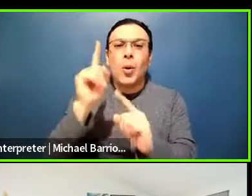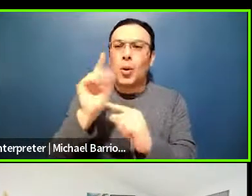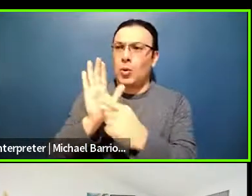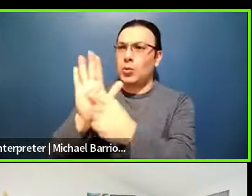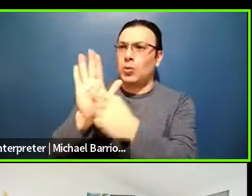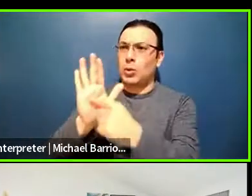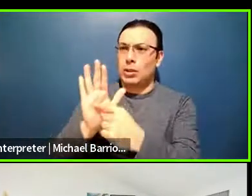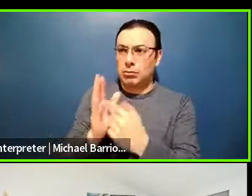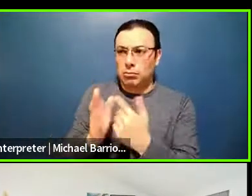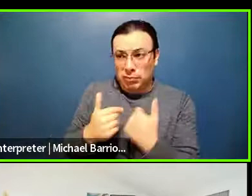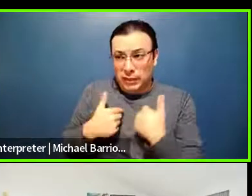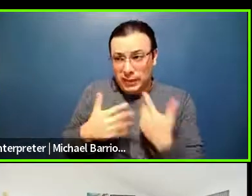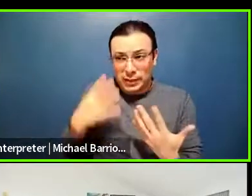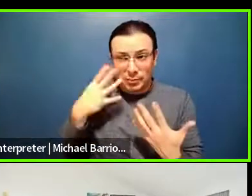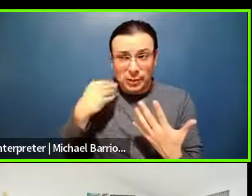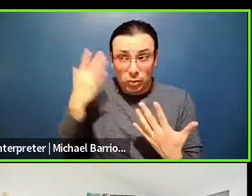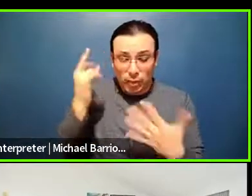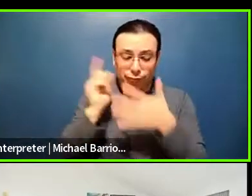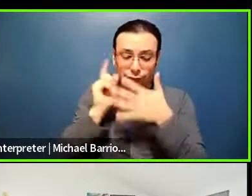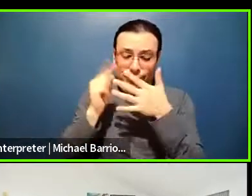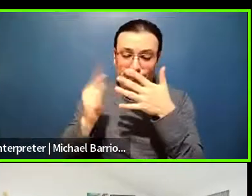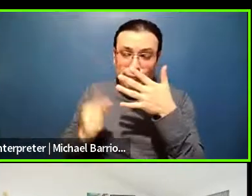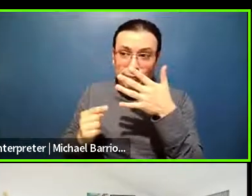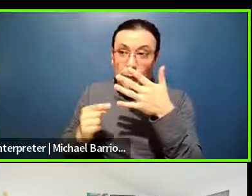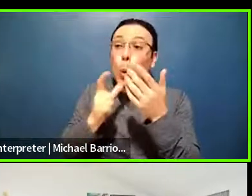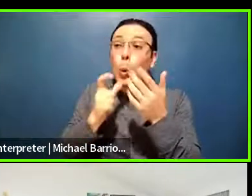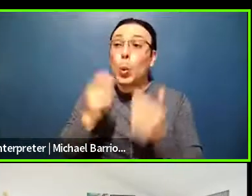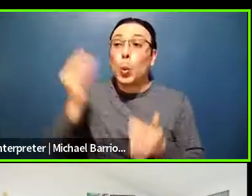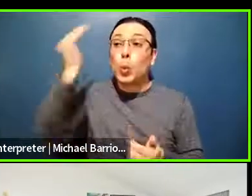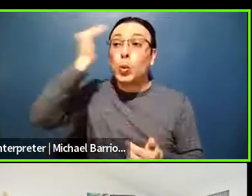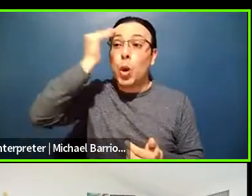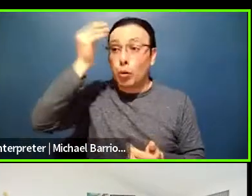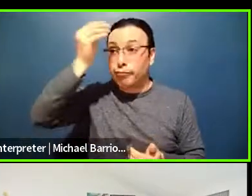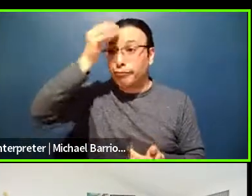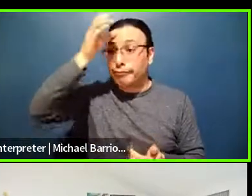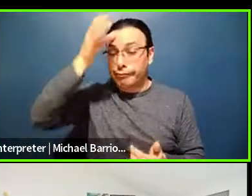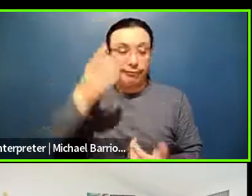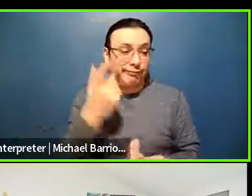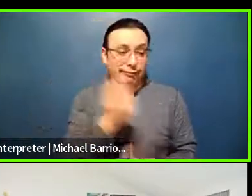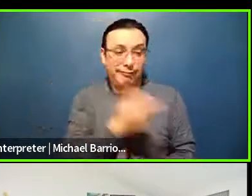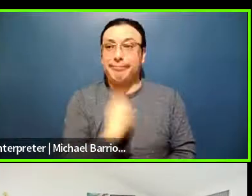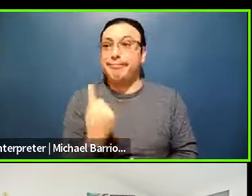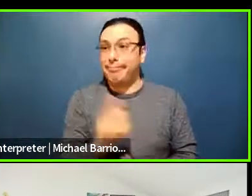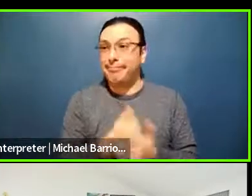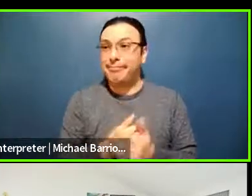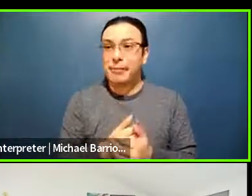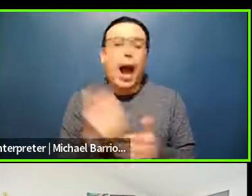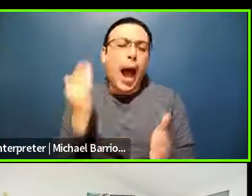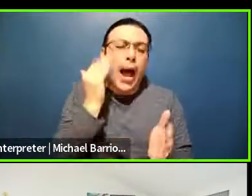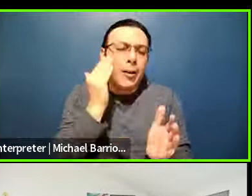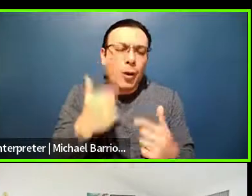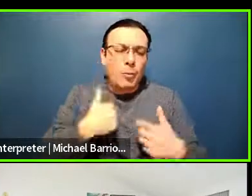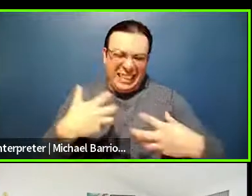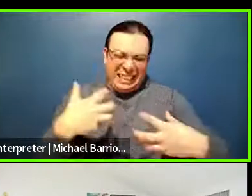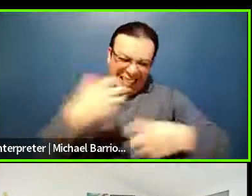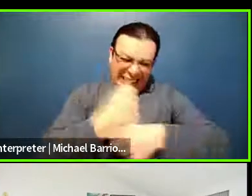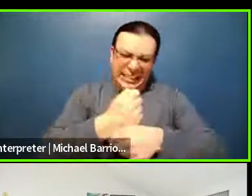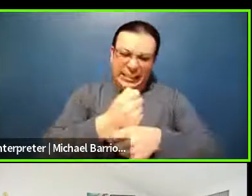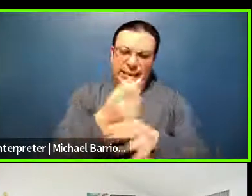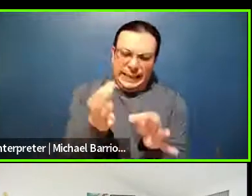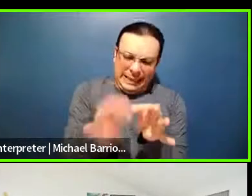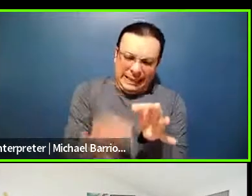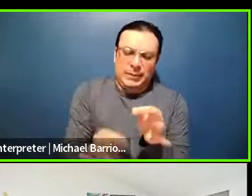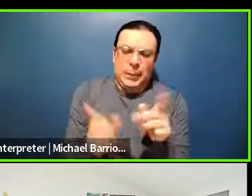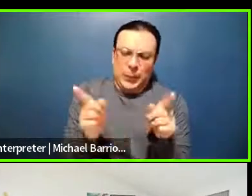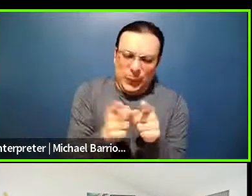the experts here. And I know that that's way oversimplified, but I do want to just acknowledge this tension that